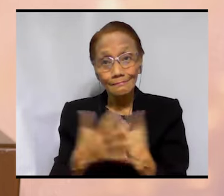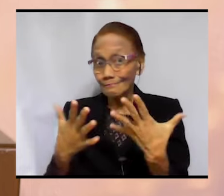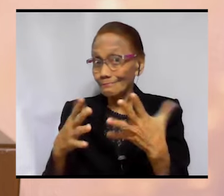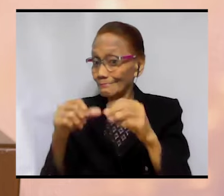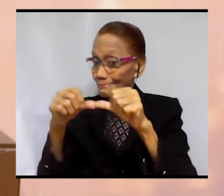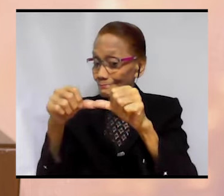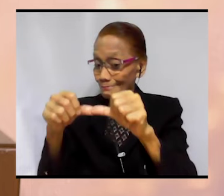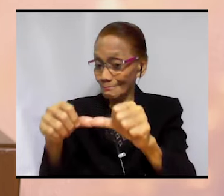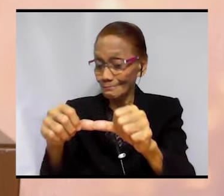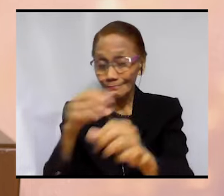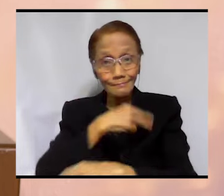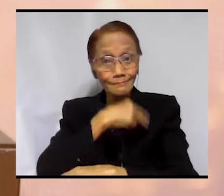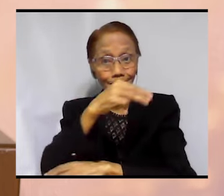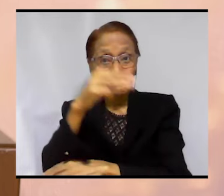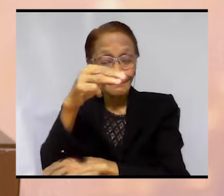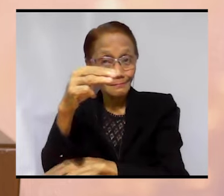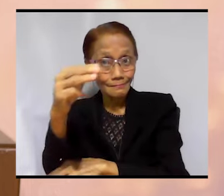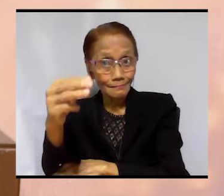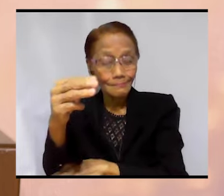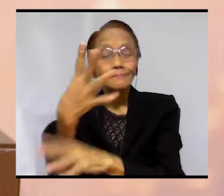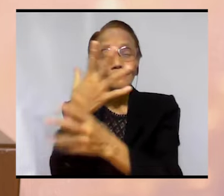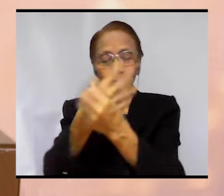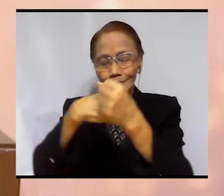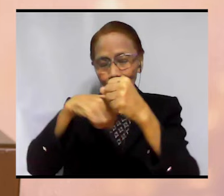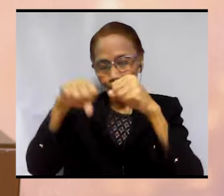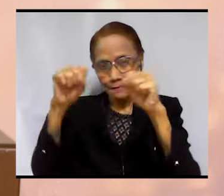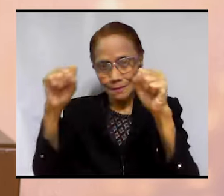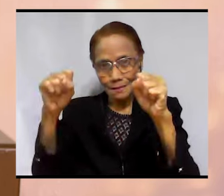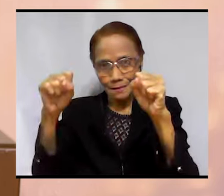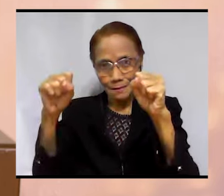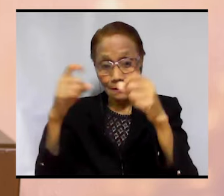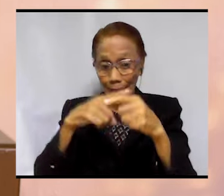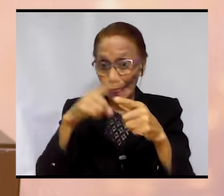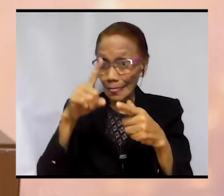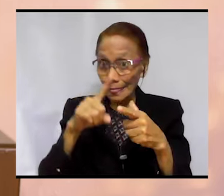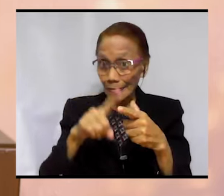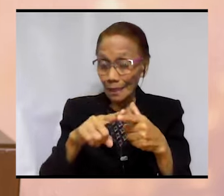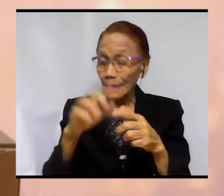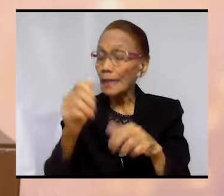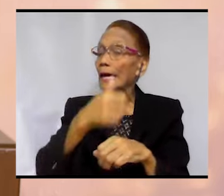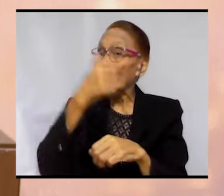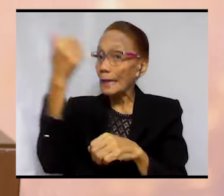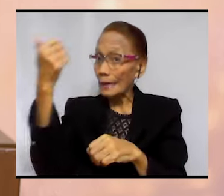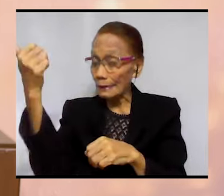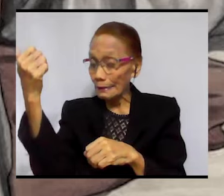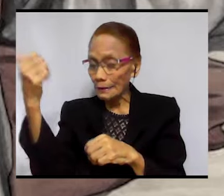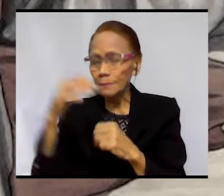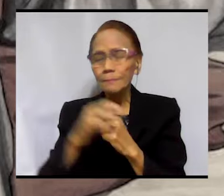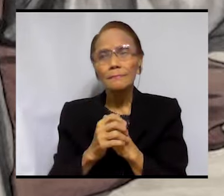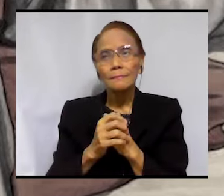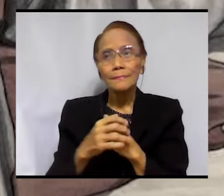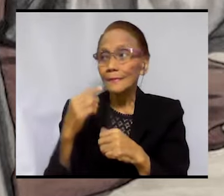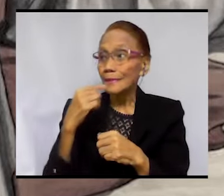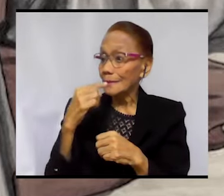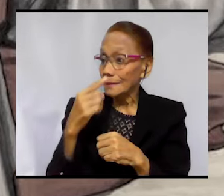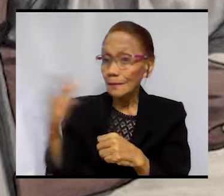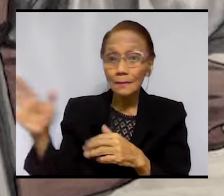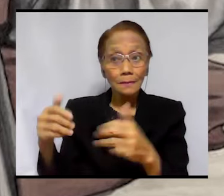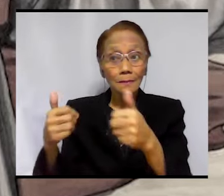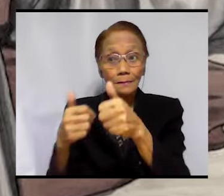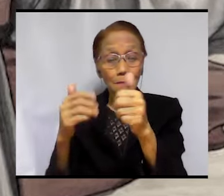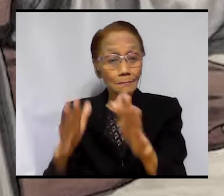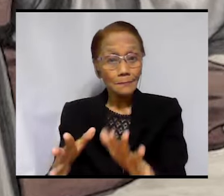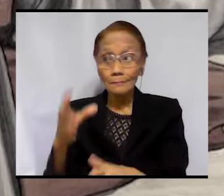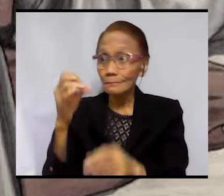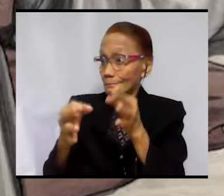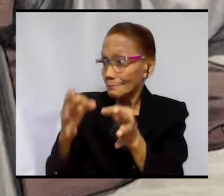to continue with his mission of salvation. Then comes another point. He tells his